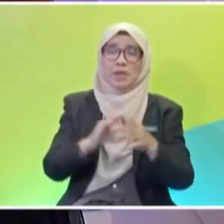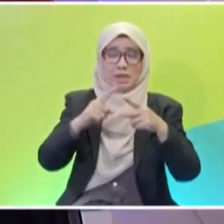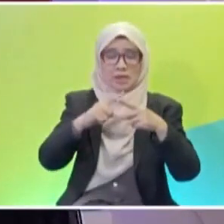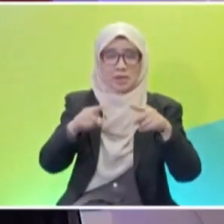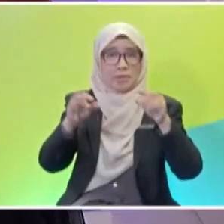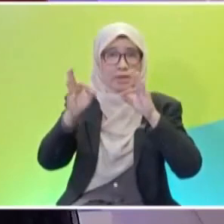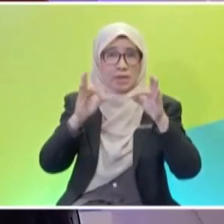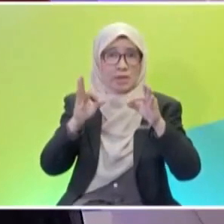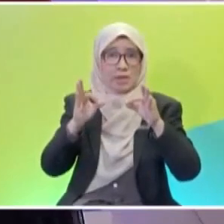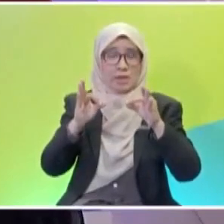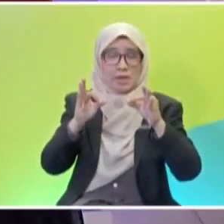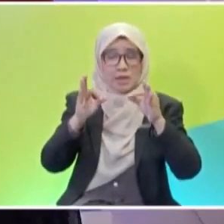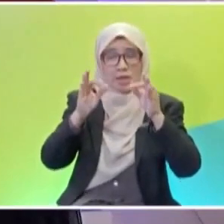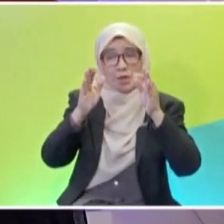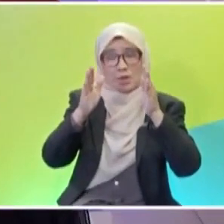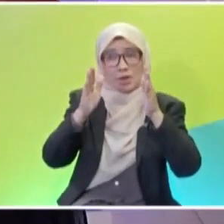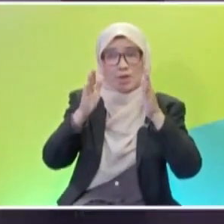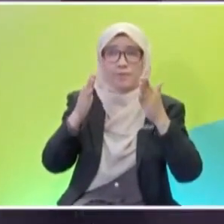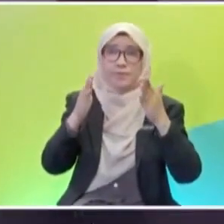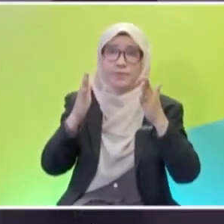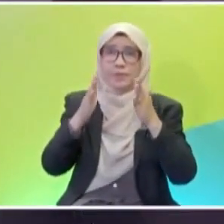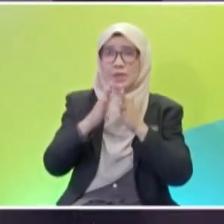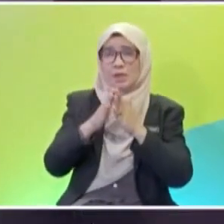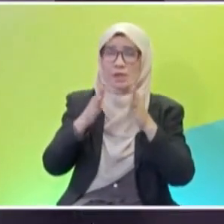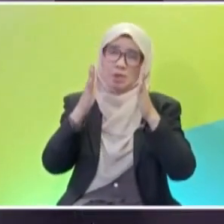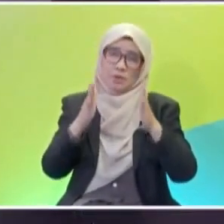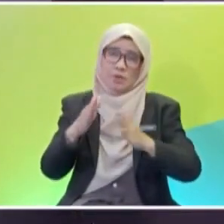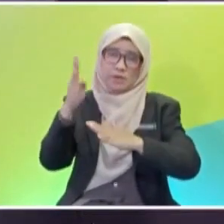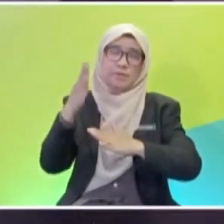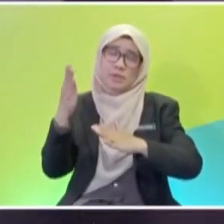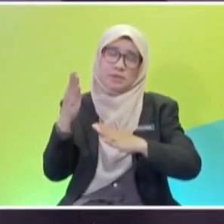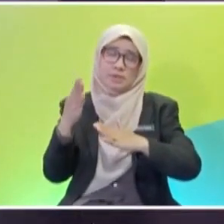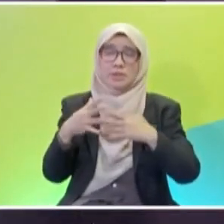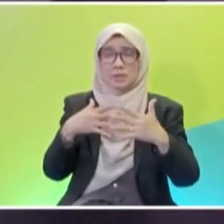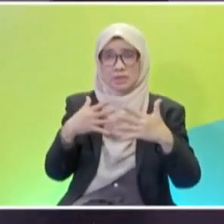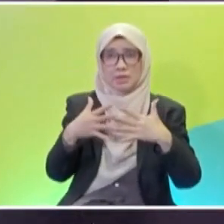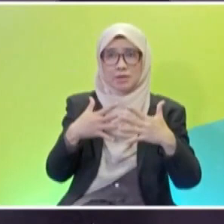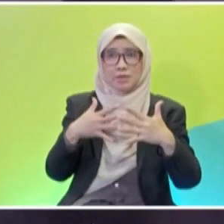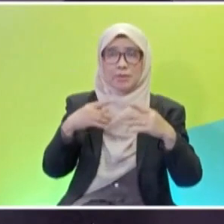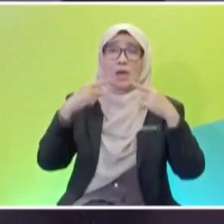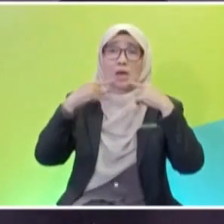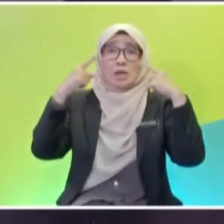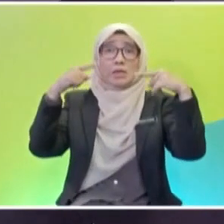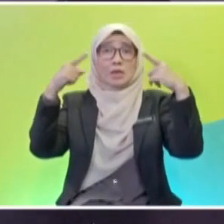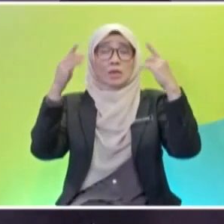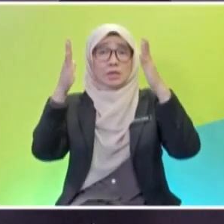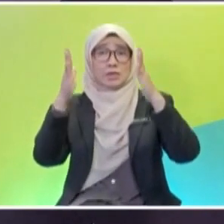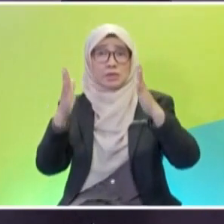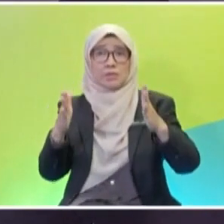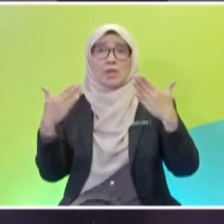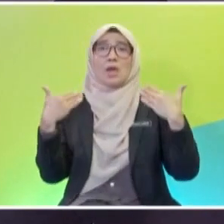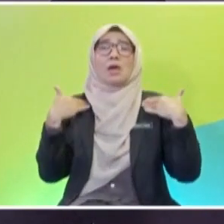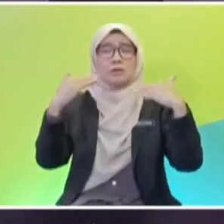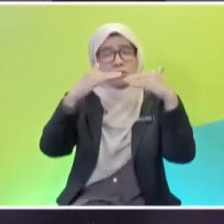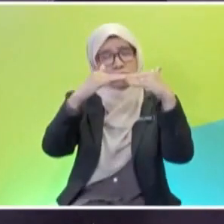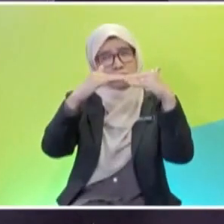certain standards to conform to. Yes, All right? they are being judged constantly. We have to that's remember that as correct. well. True. I see Doshrina nodding as I was talking